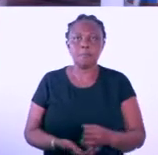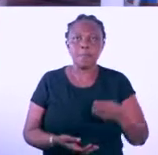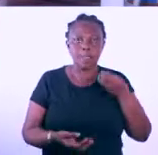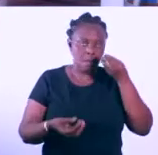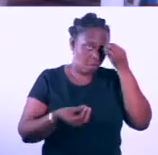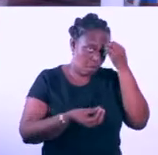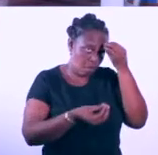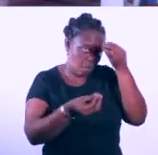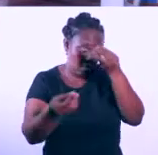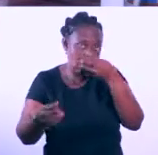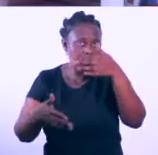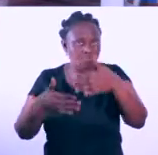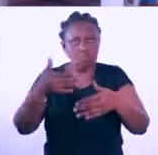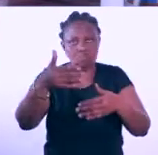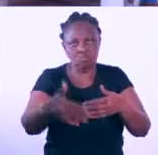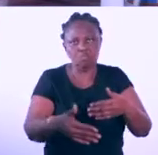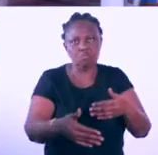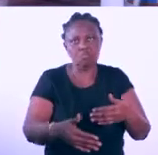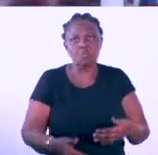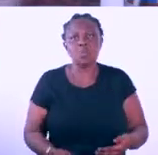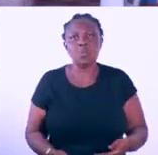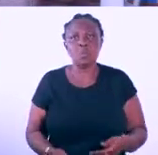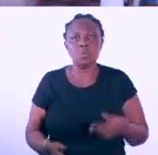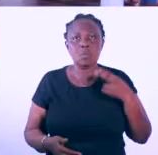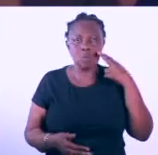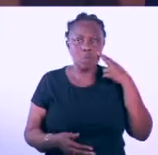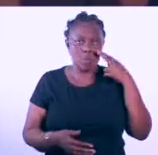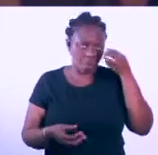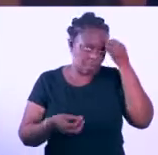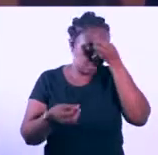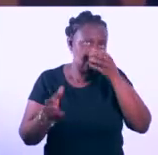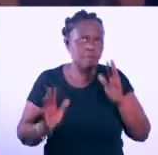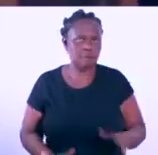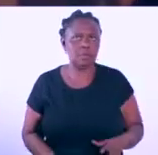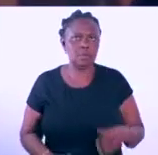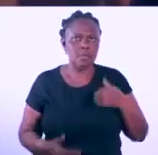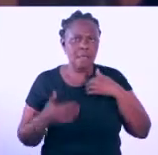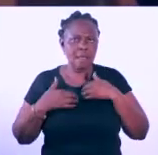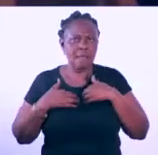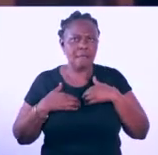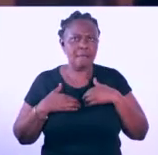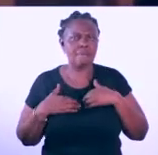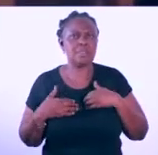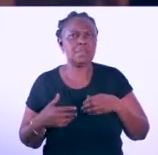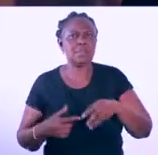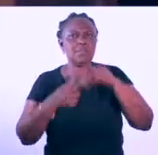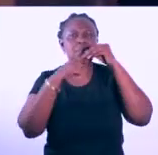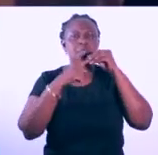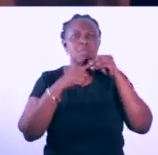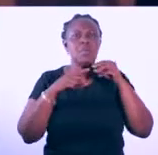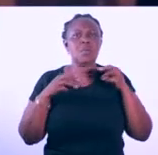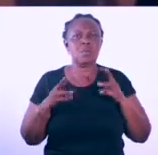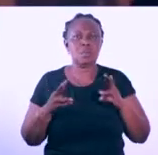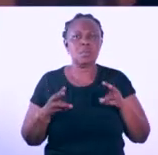the processes, and if you were very observant, you noticed that I had a typical scenario which